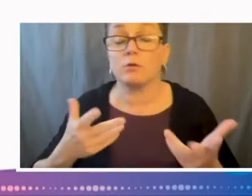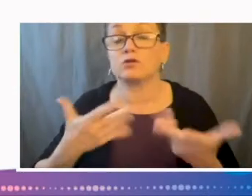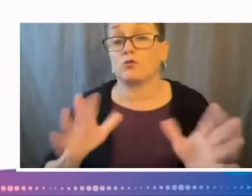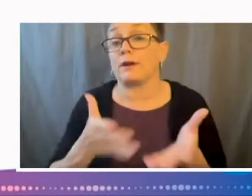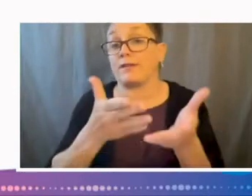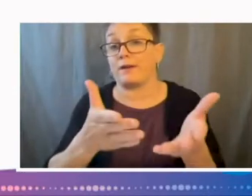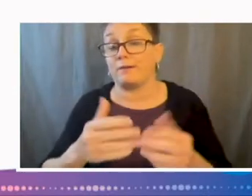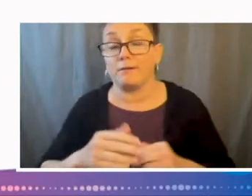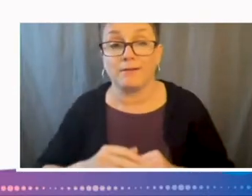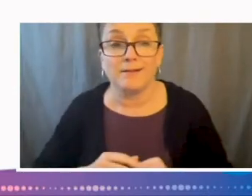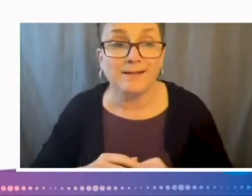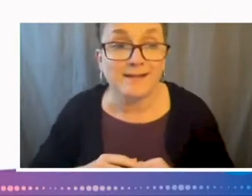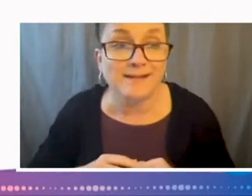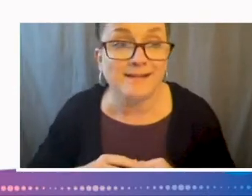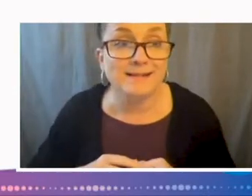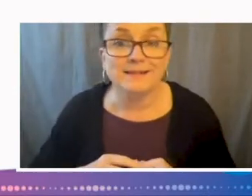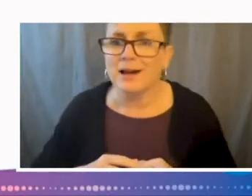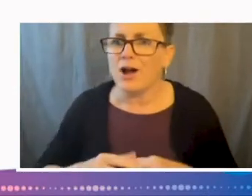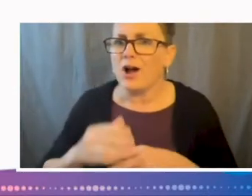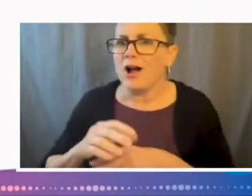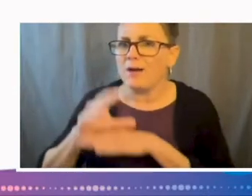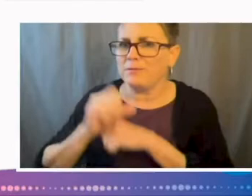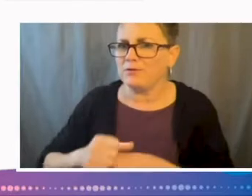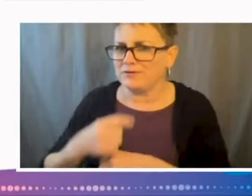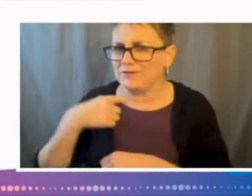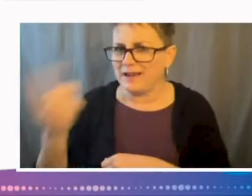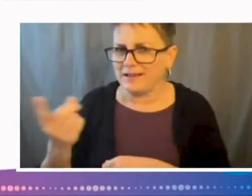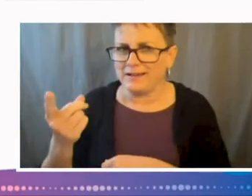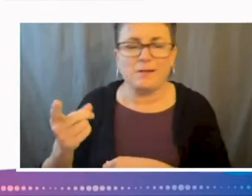used to telling people next slide, I'm not used to actually doing it. So,